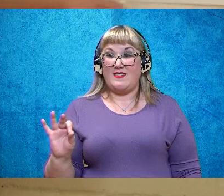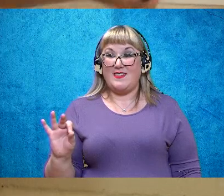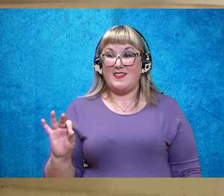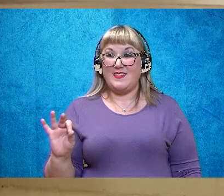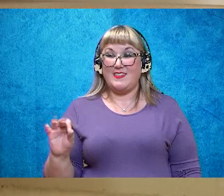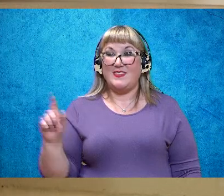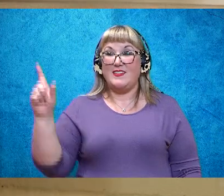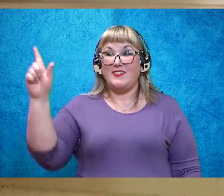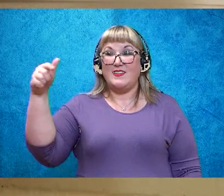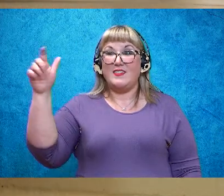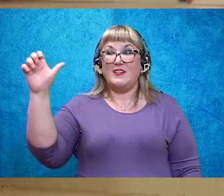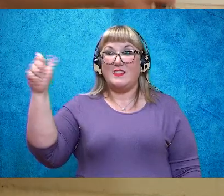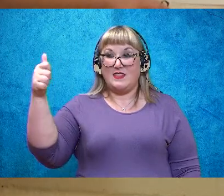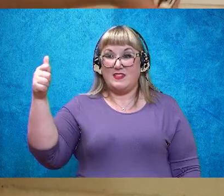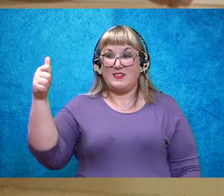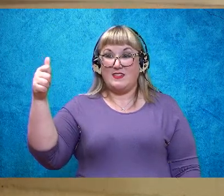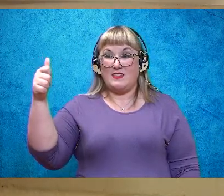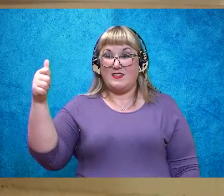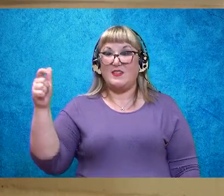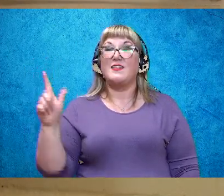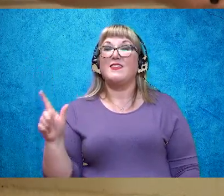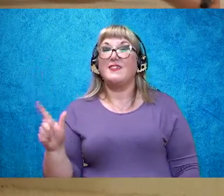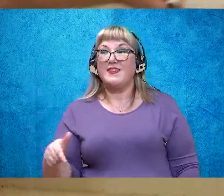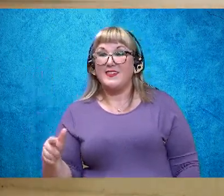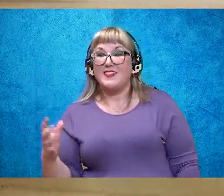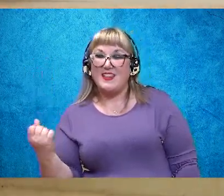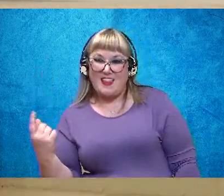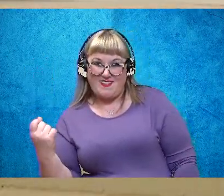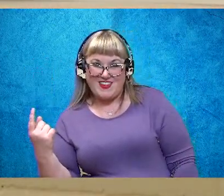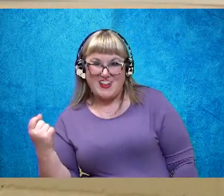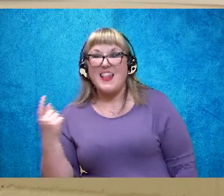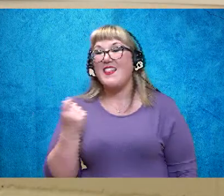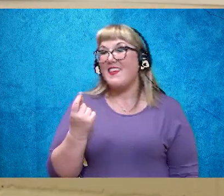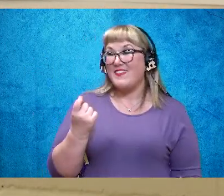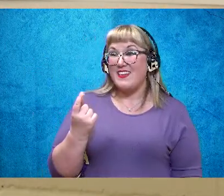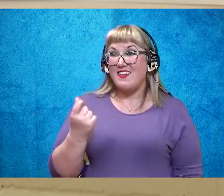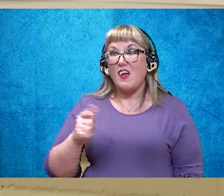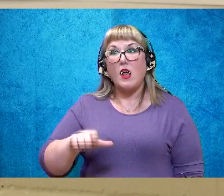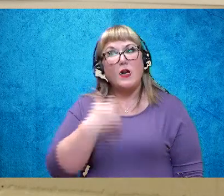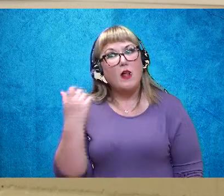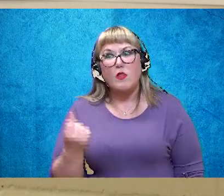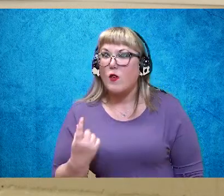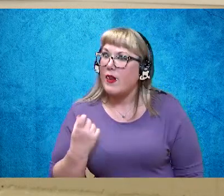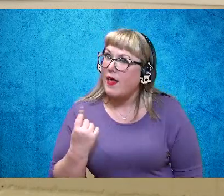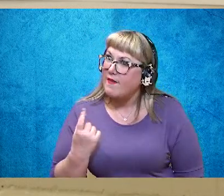9, 10, 11. Another